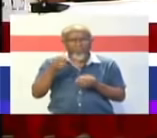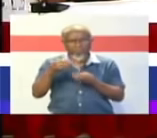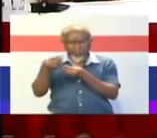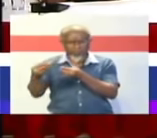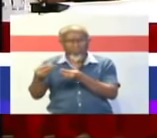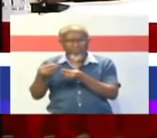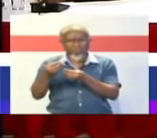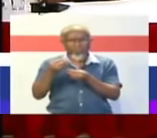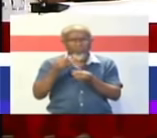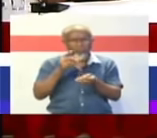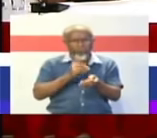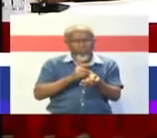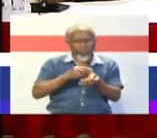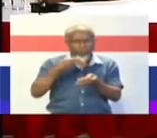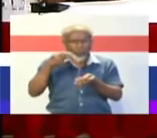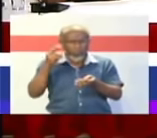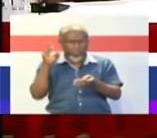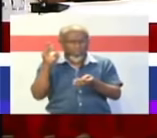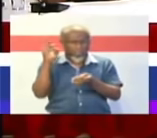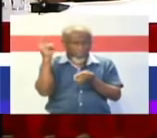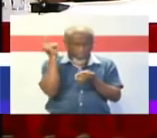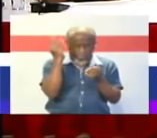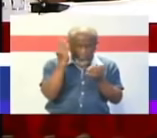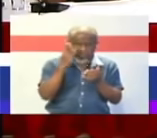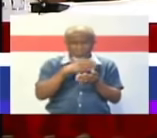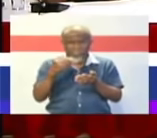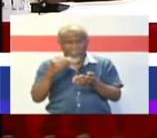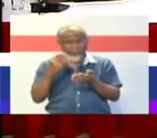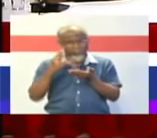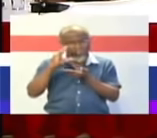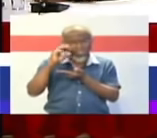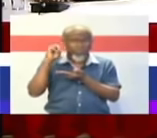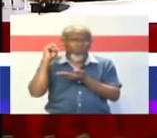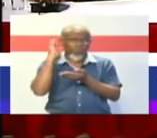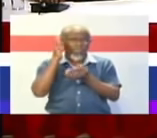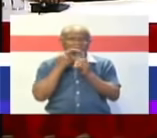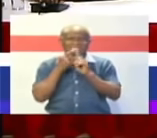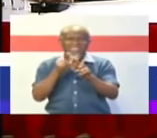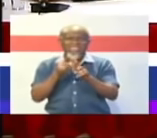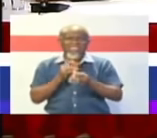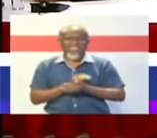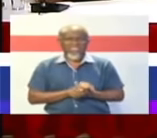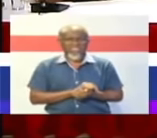Hines, and CMO I think will handle those questions. Yeah. Let's go to Dr. Hines first.